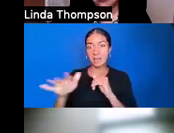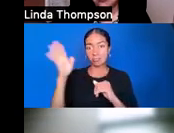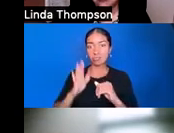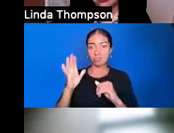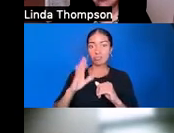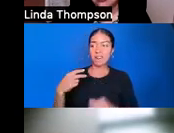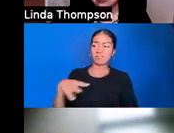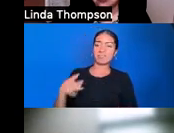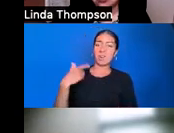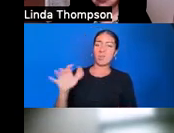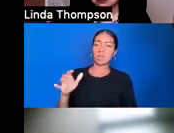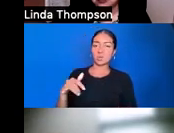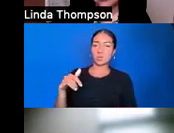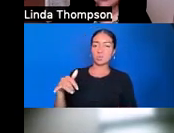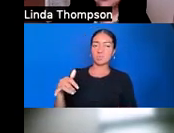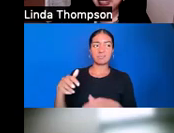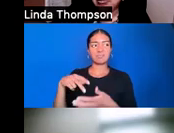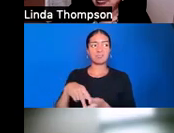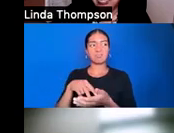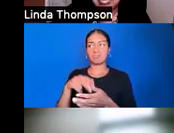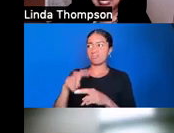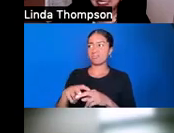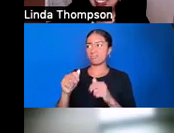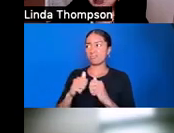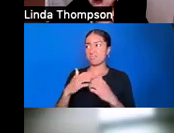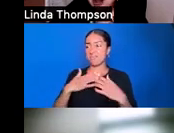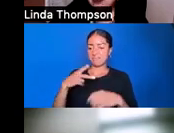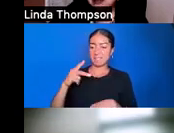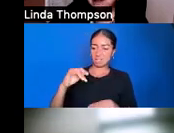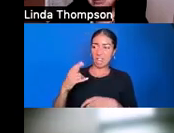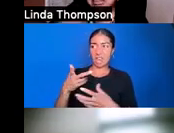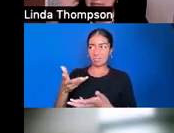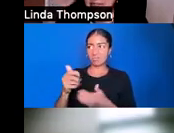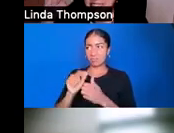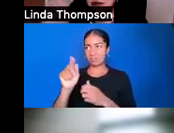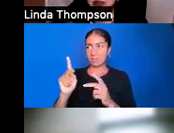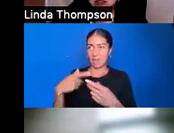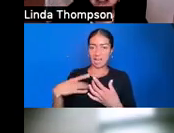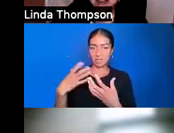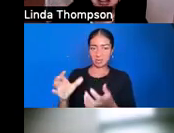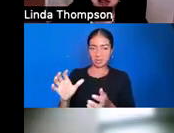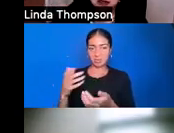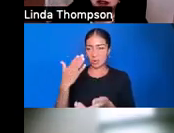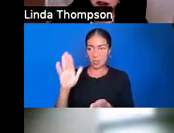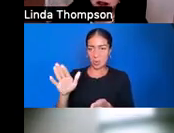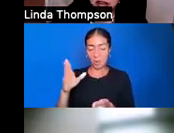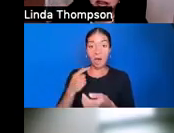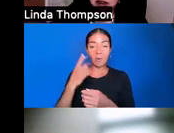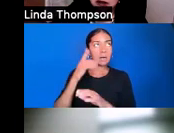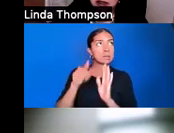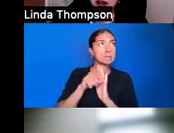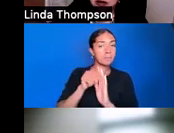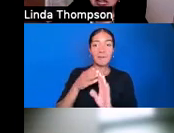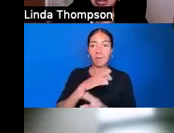sit around in my pajamas with a bunch of people I don't really like. So I would be negative before I even got in my car, and